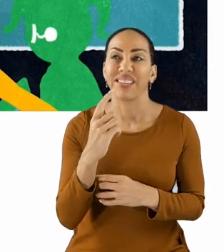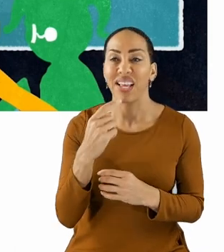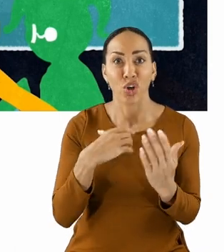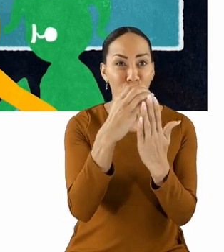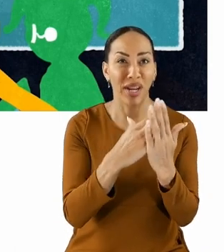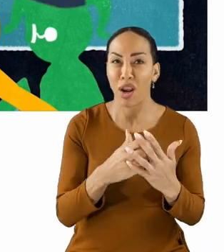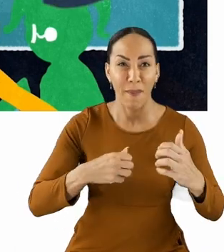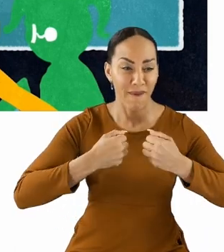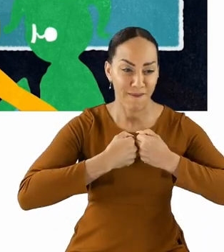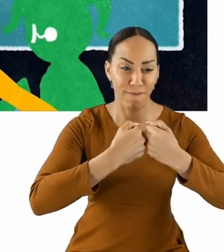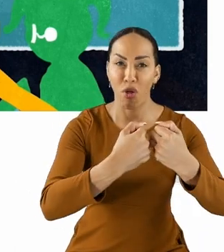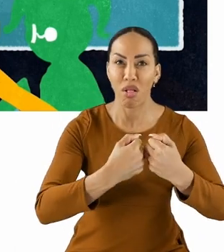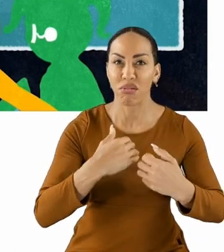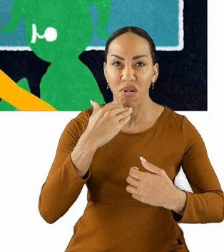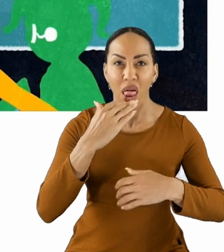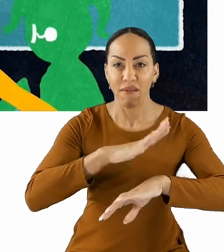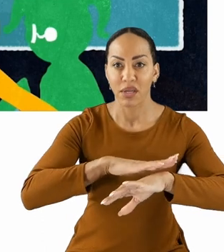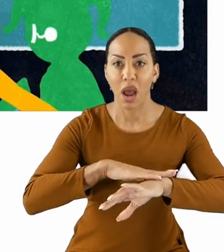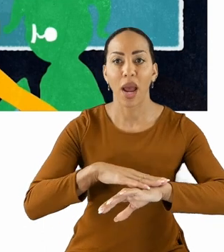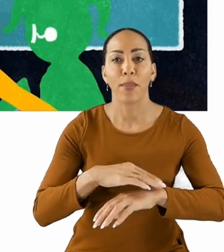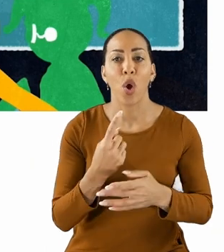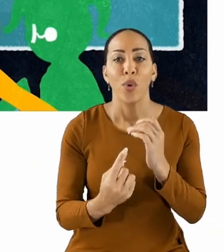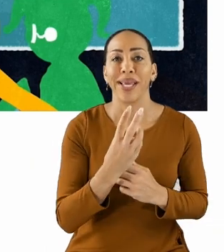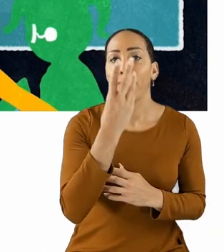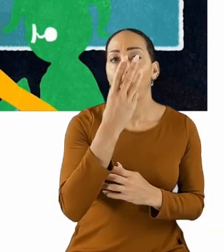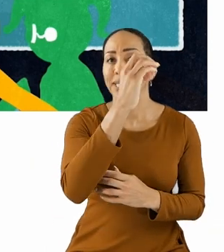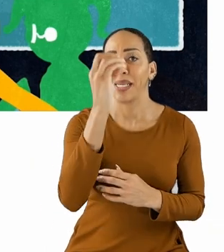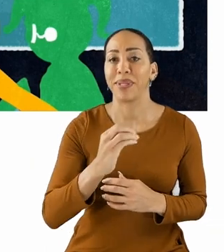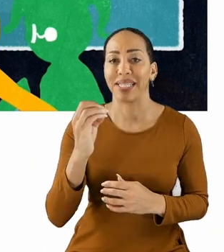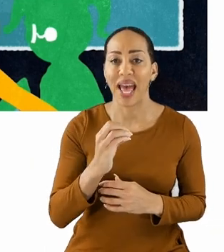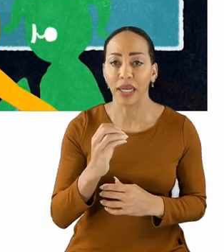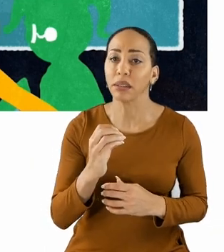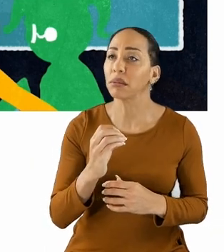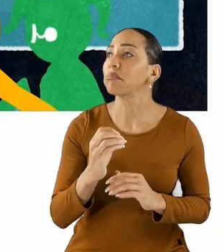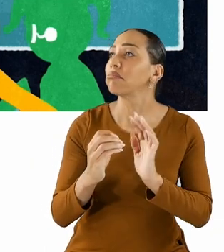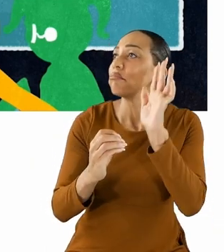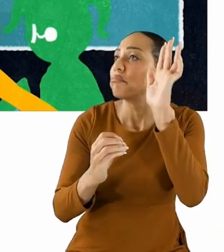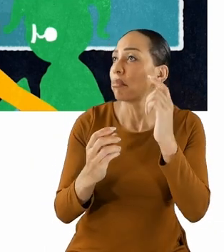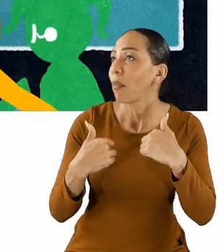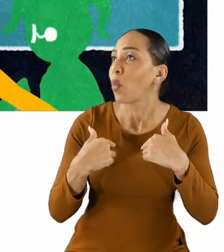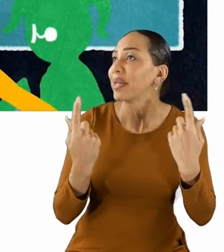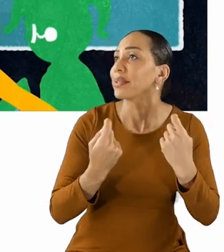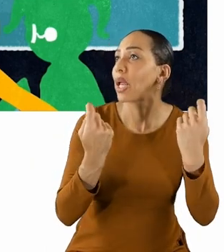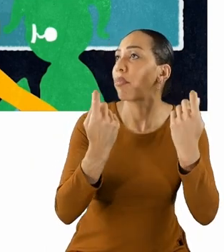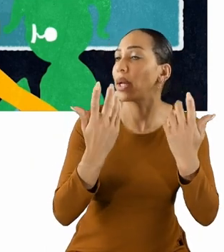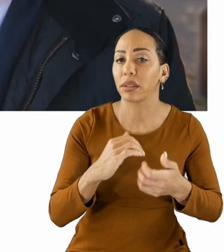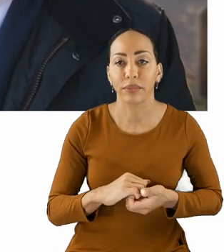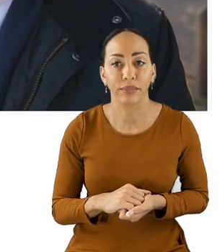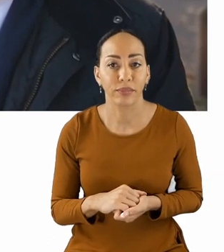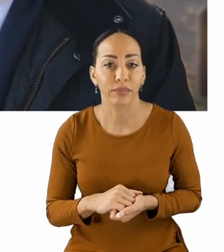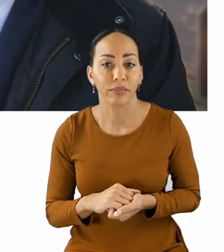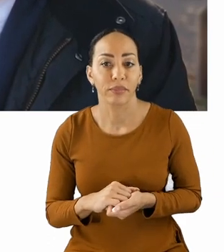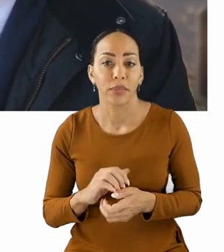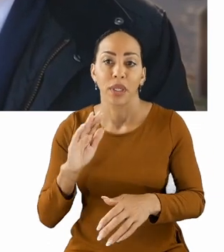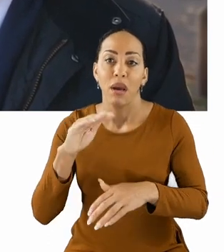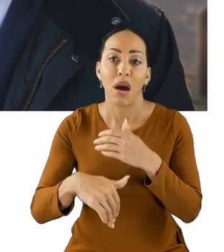curriculum. Only 13% of head teachers across the country confirmed their school was definitely celebrating. Well, I